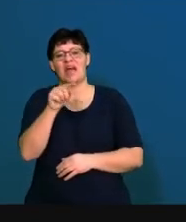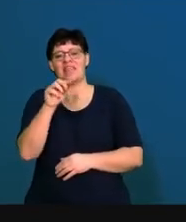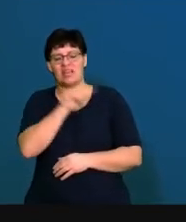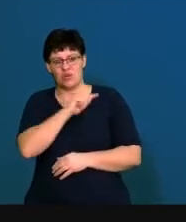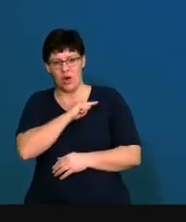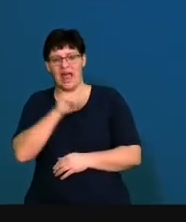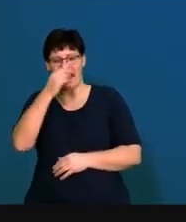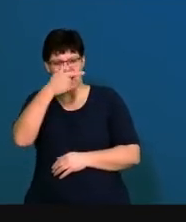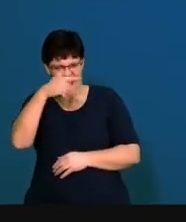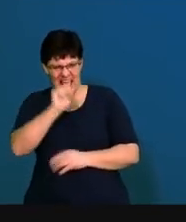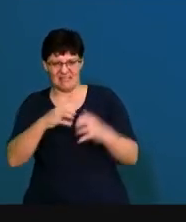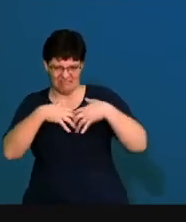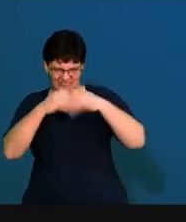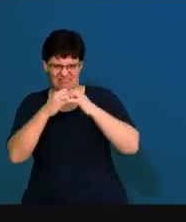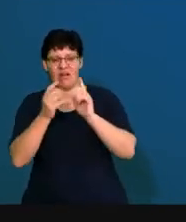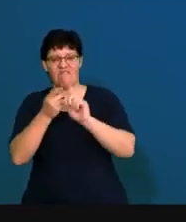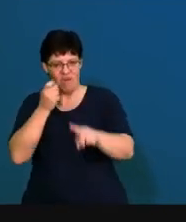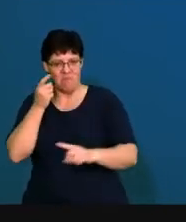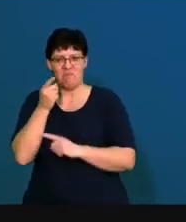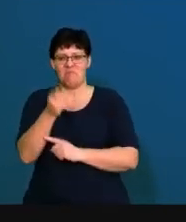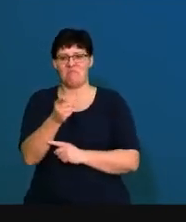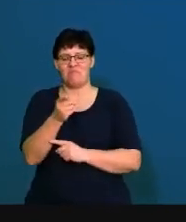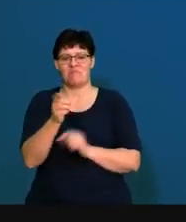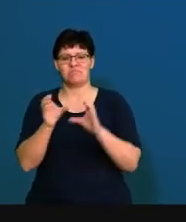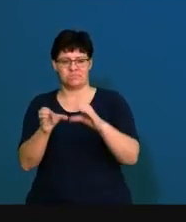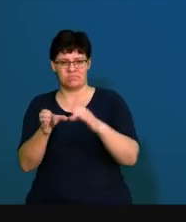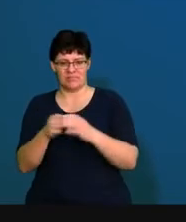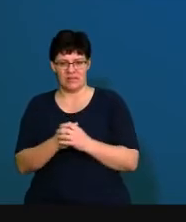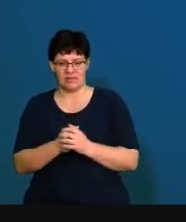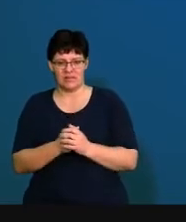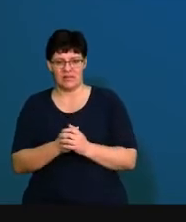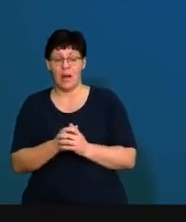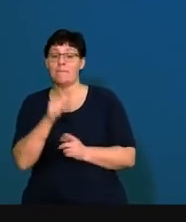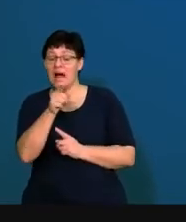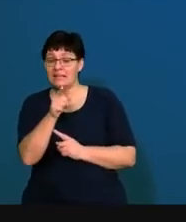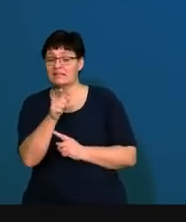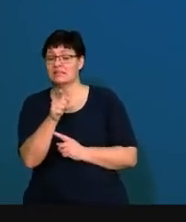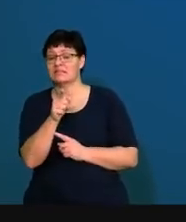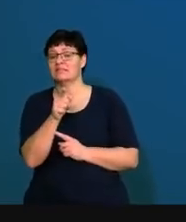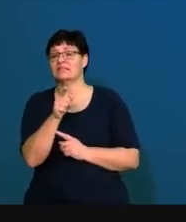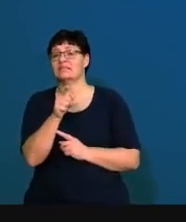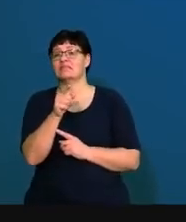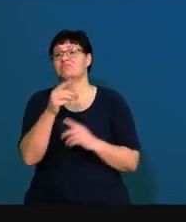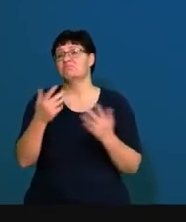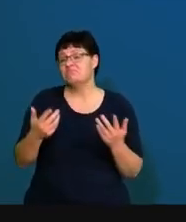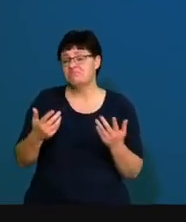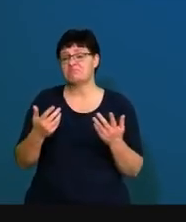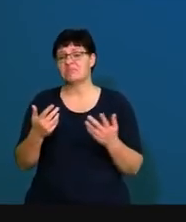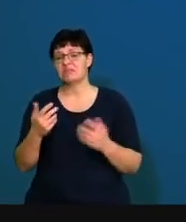get hydrogen gas formed from that compartment in the cathode. But what also remains true is